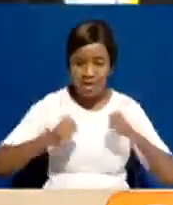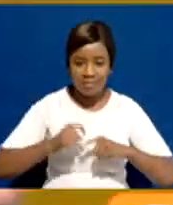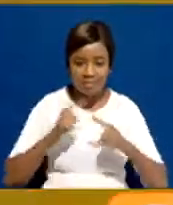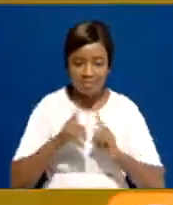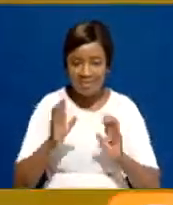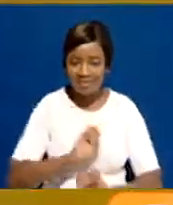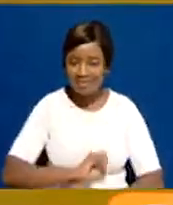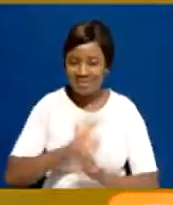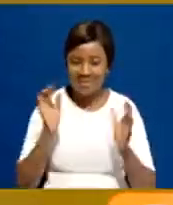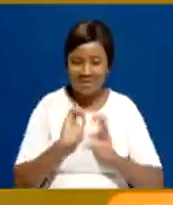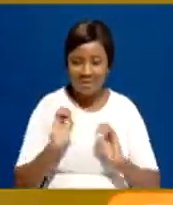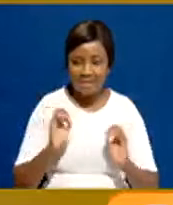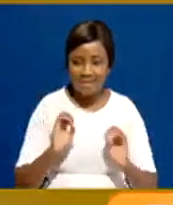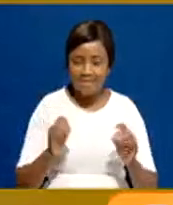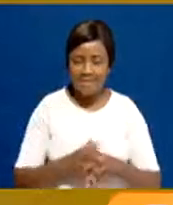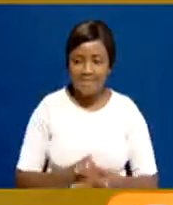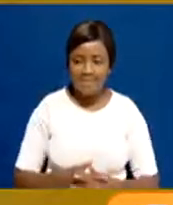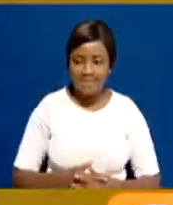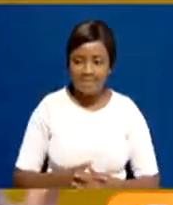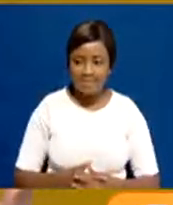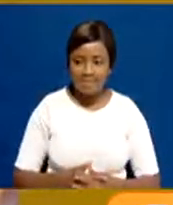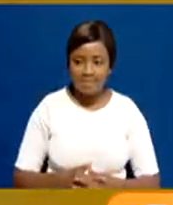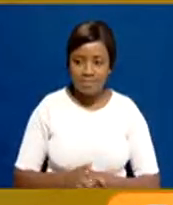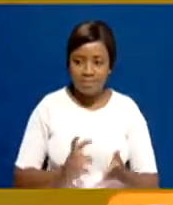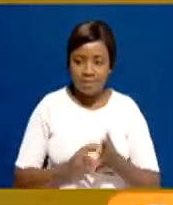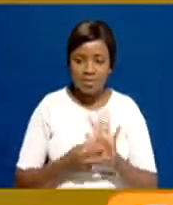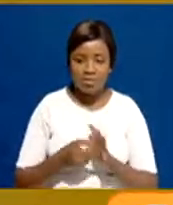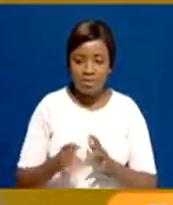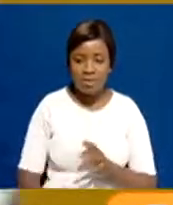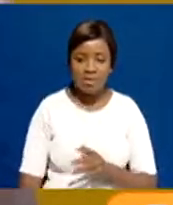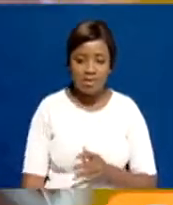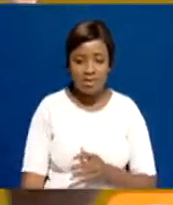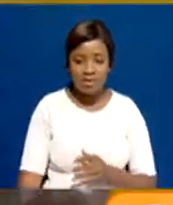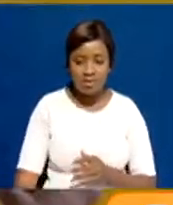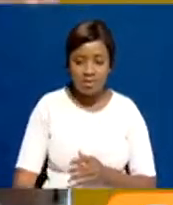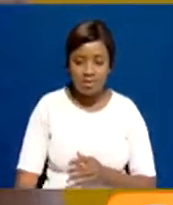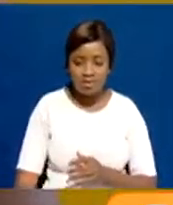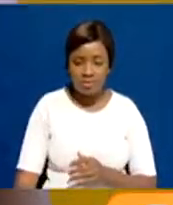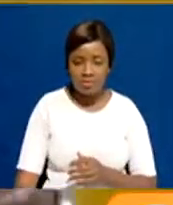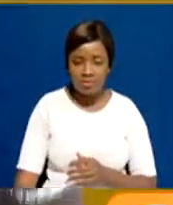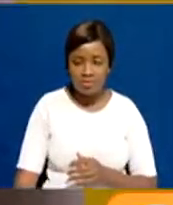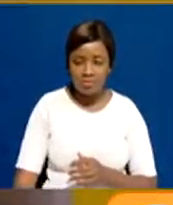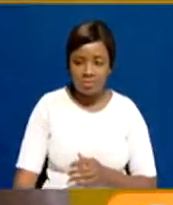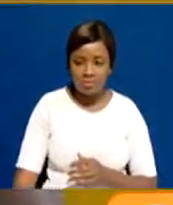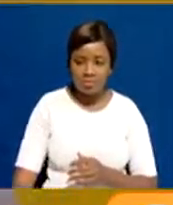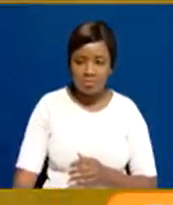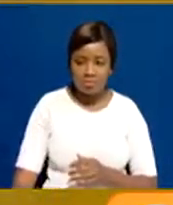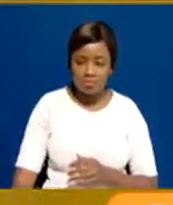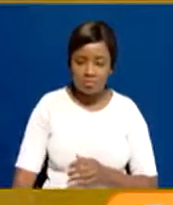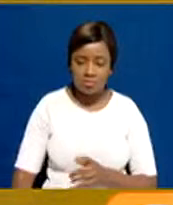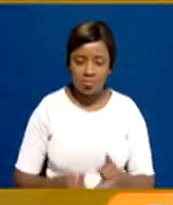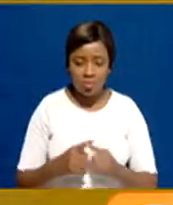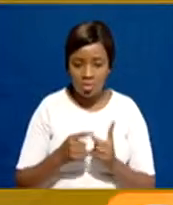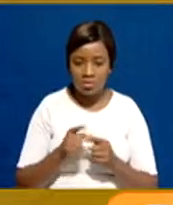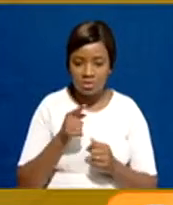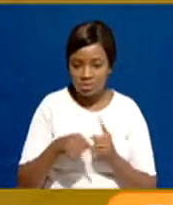clarity. Somebody ends up getting so many people, but they don't take them. That's why they keep on closing their offices.